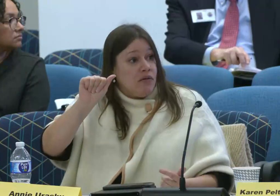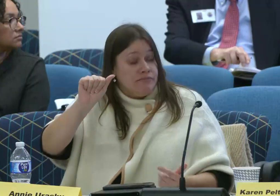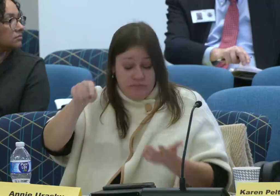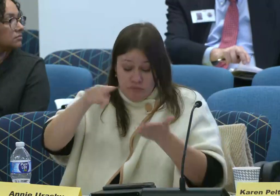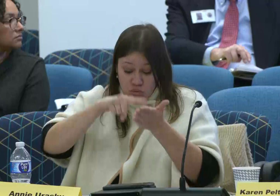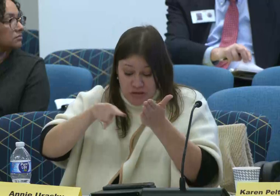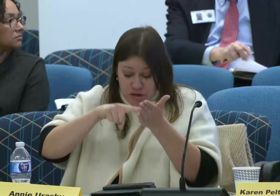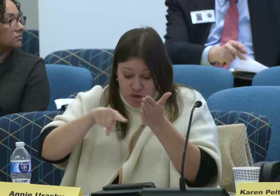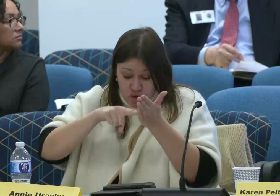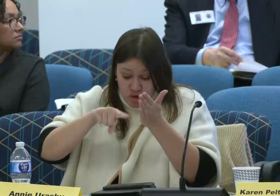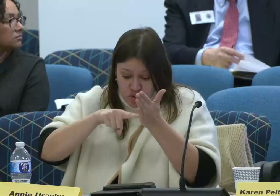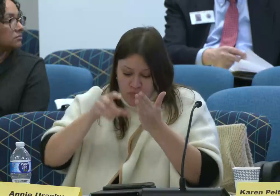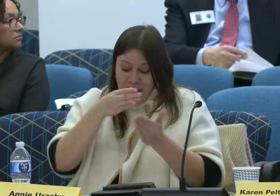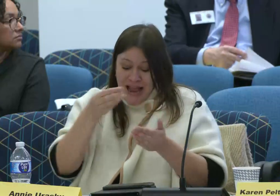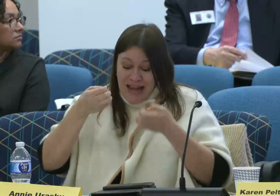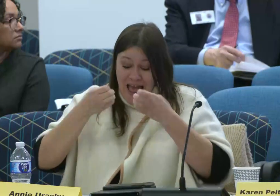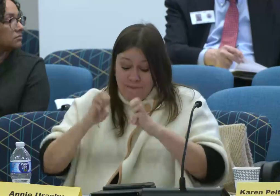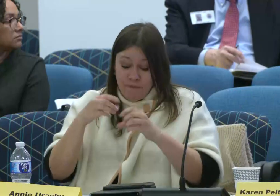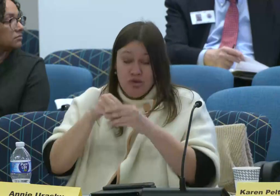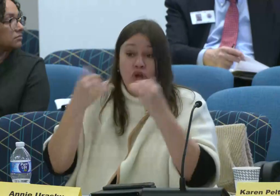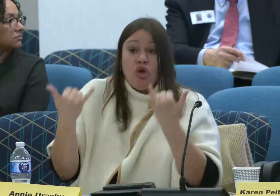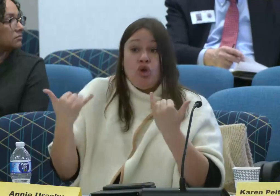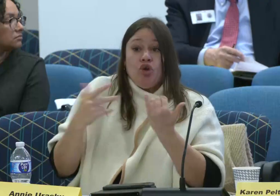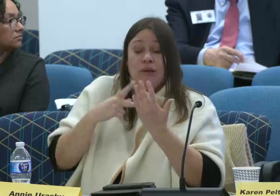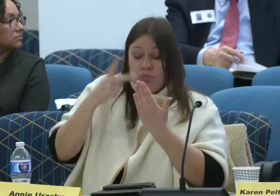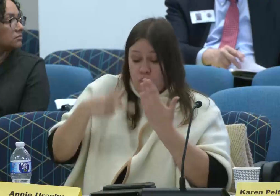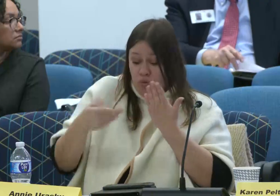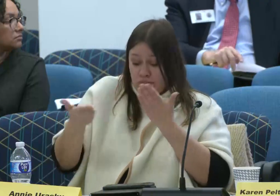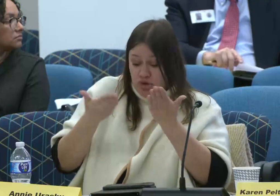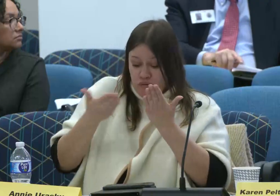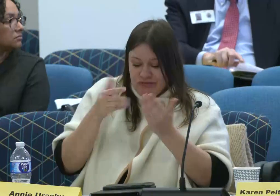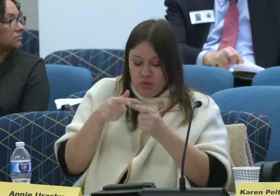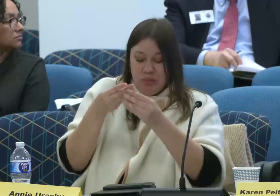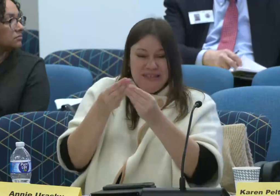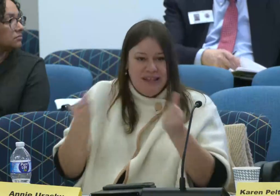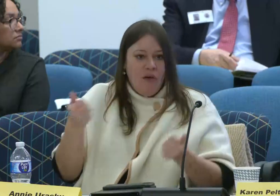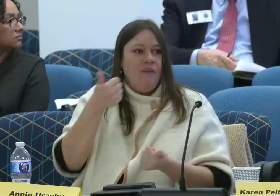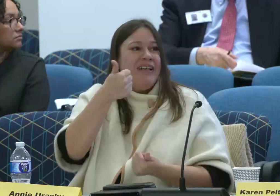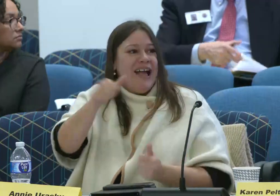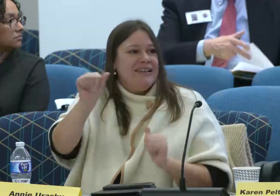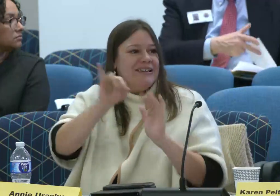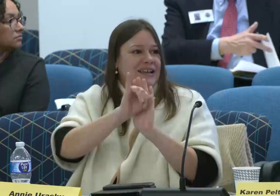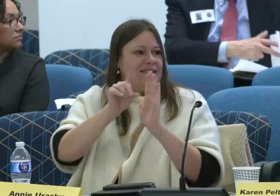as well as testimonials, data,